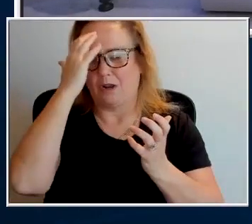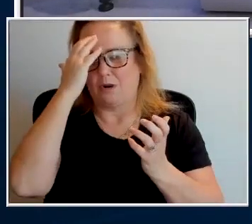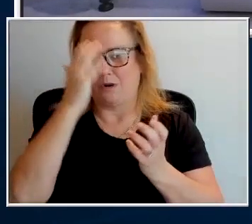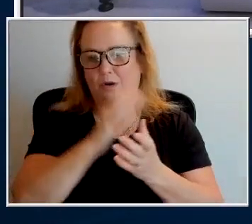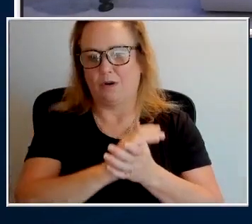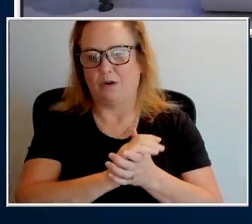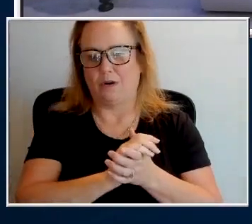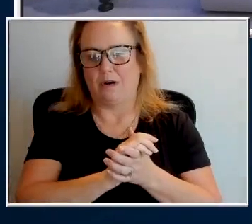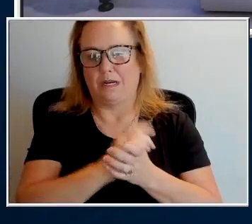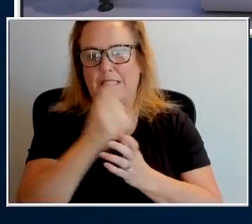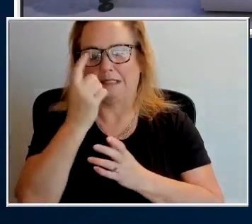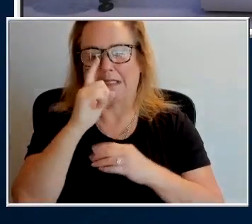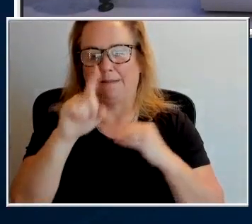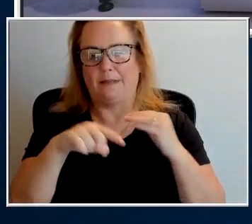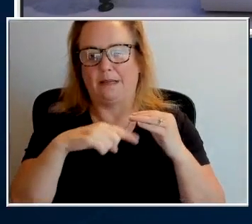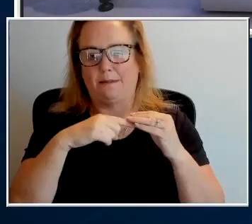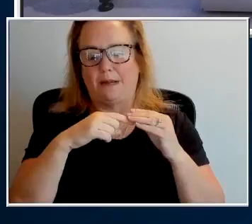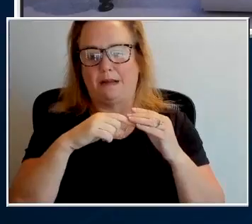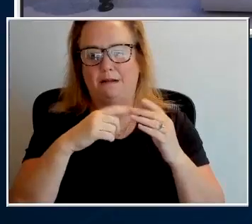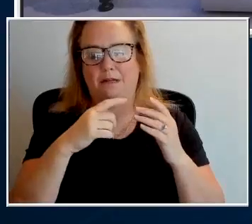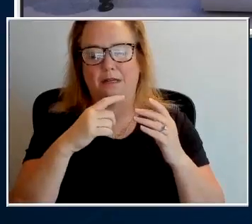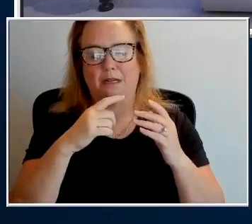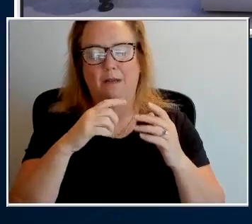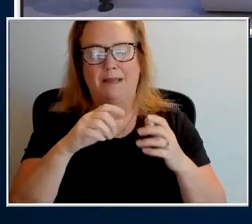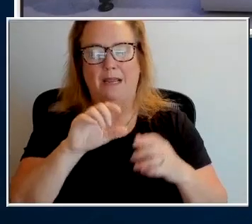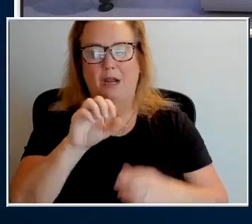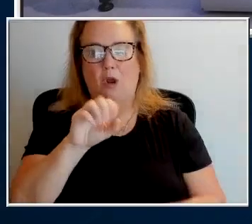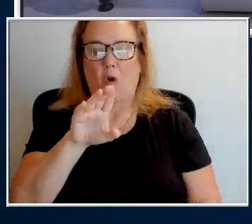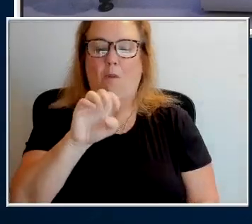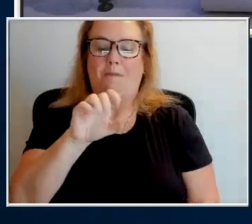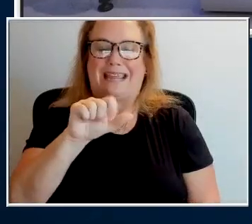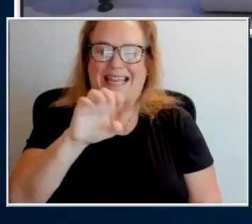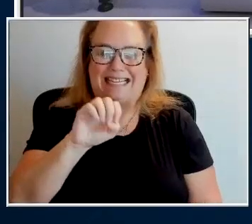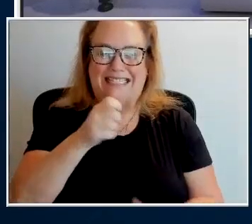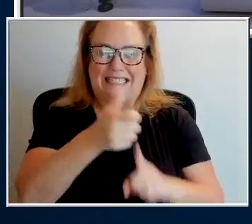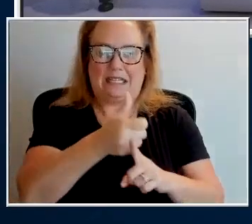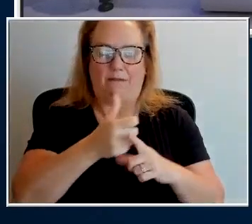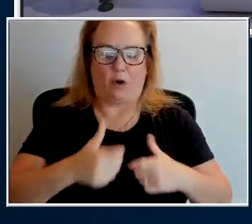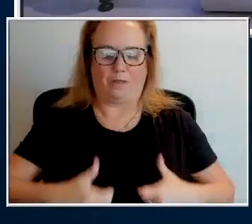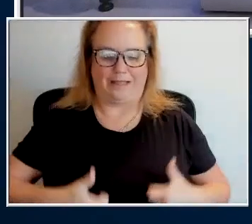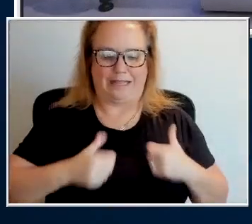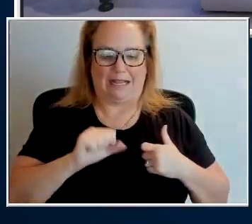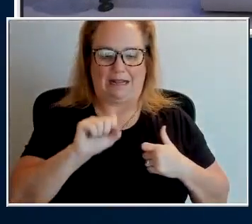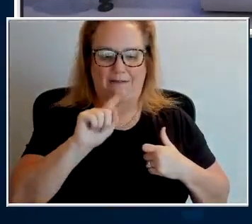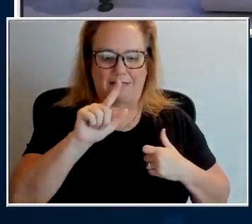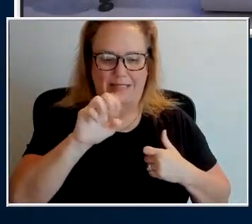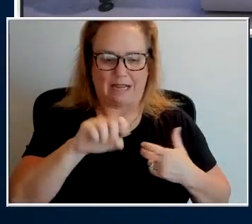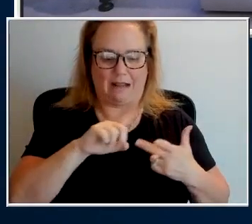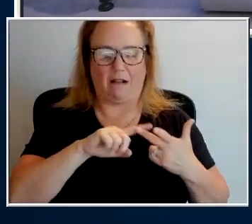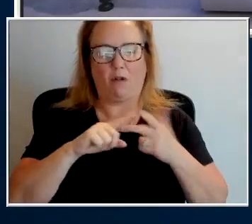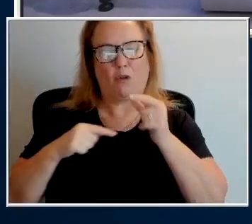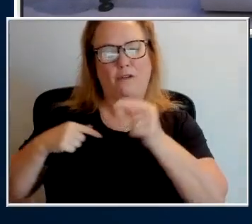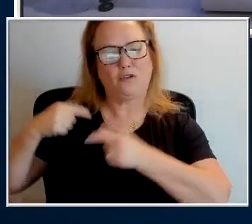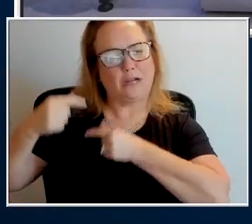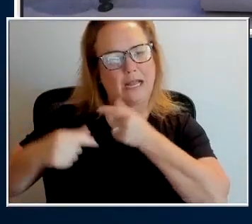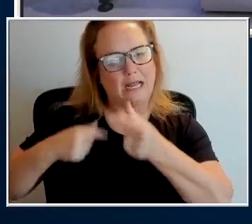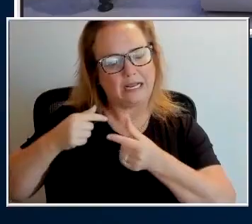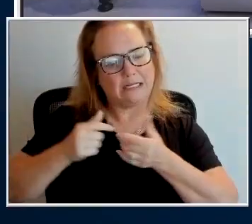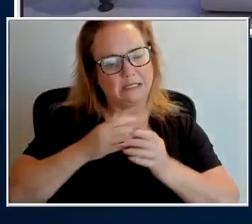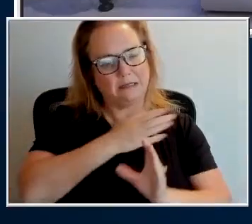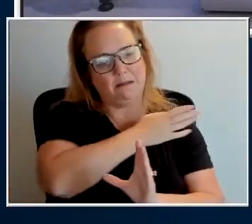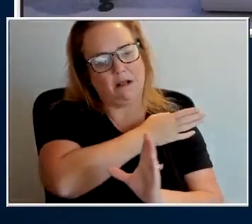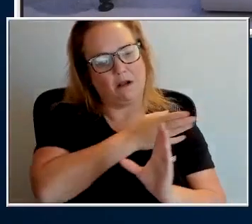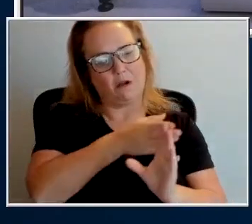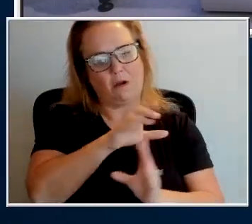it something about the state of being obese itself, or is it the lifestyle or the genetic factors leading up to obesity